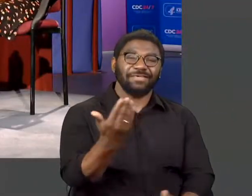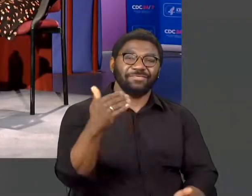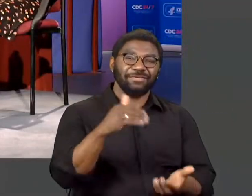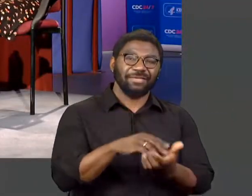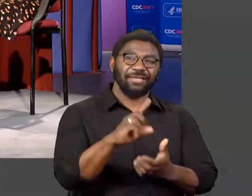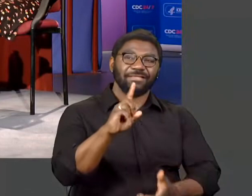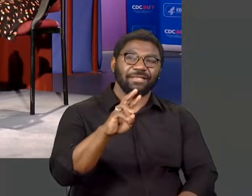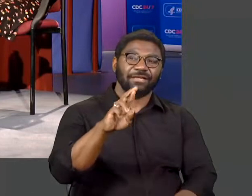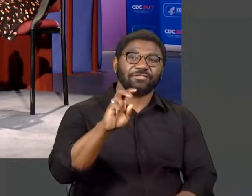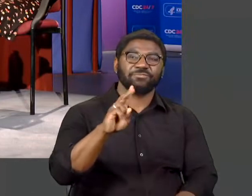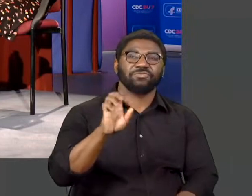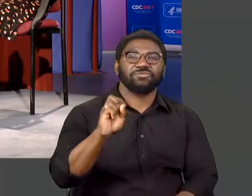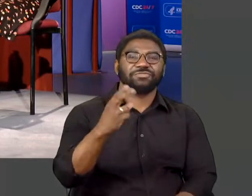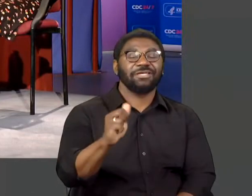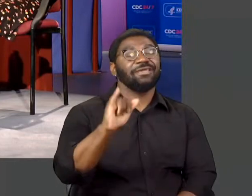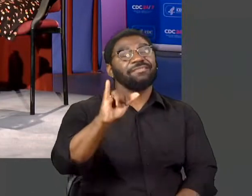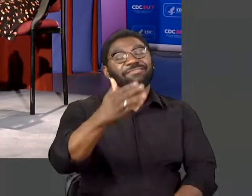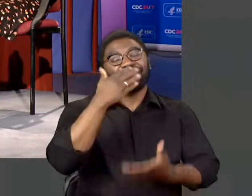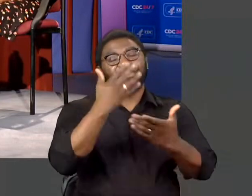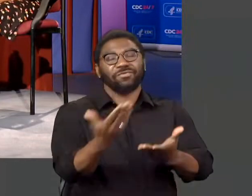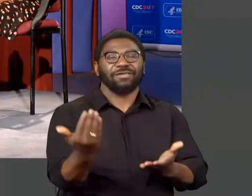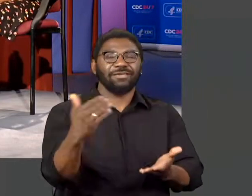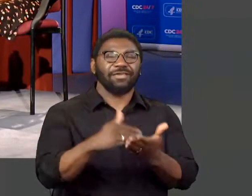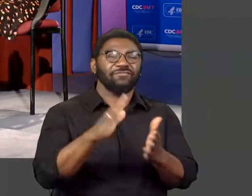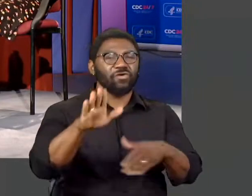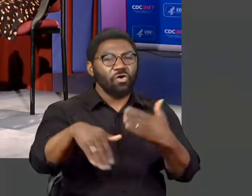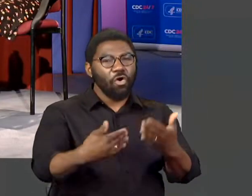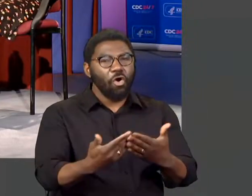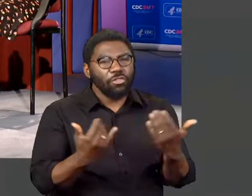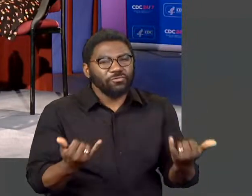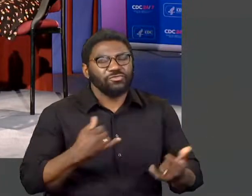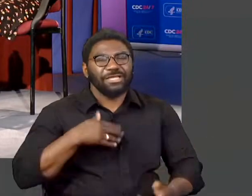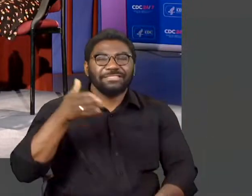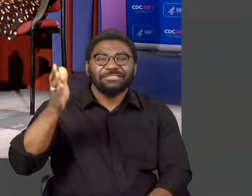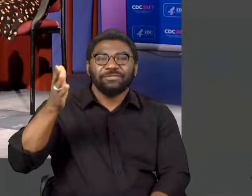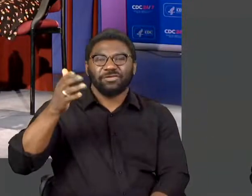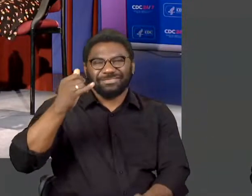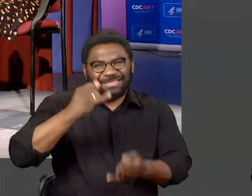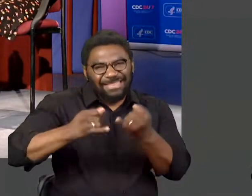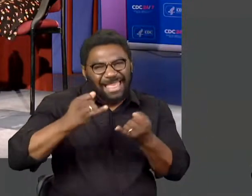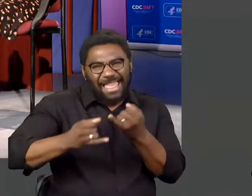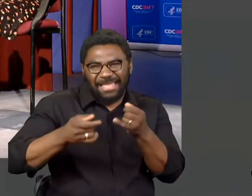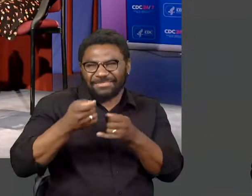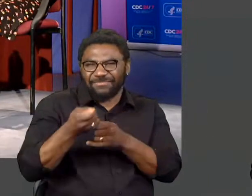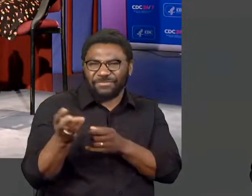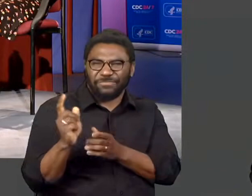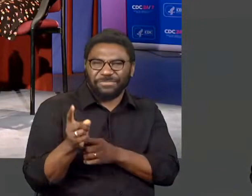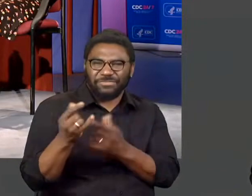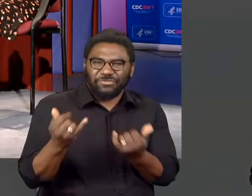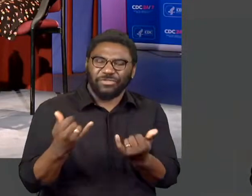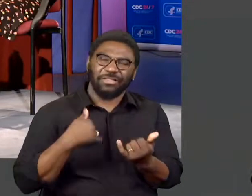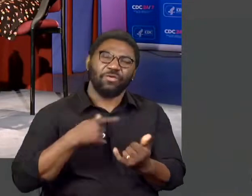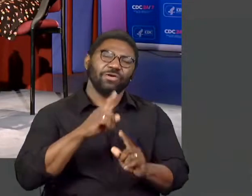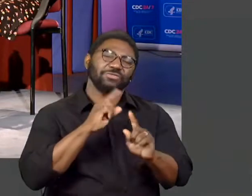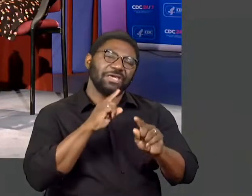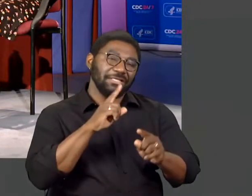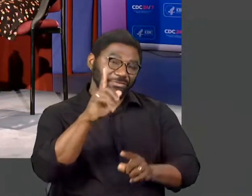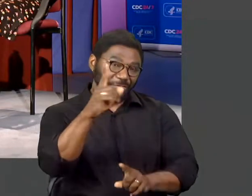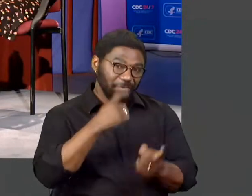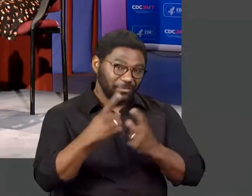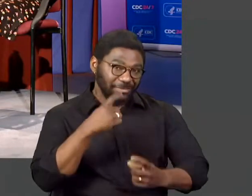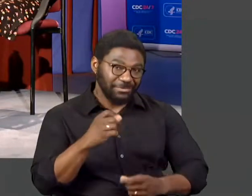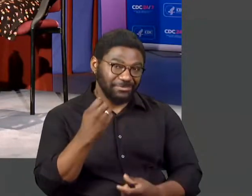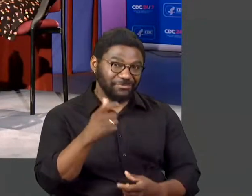you to all of today's speakers. I'd like to spend the last bit of time we have together answering some more questions from